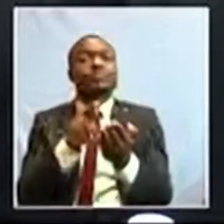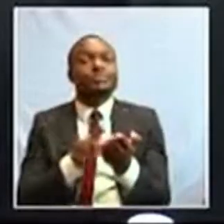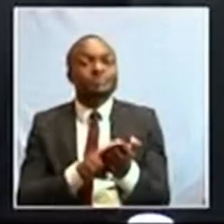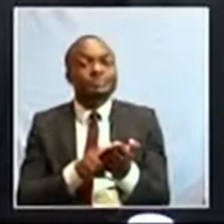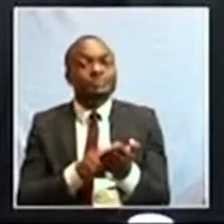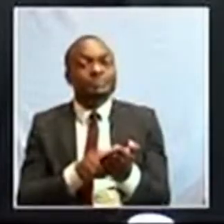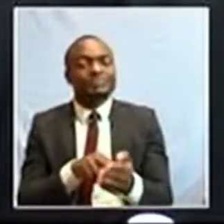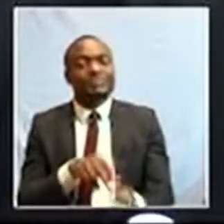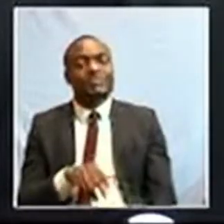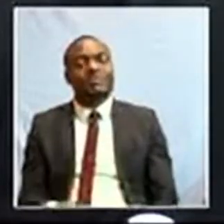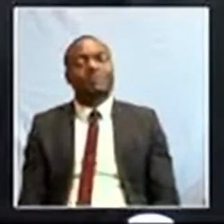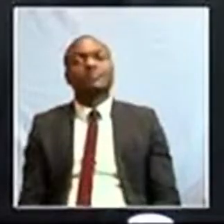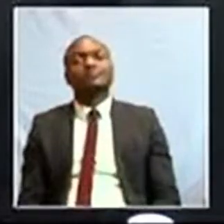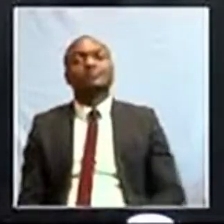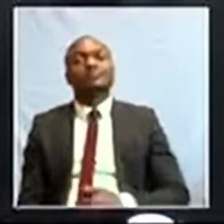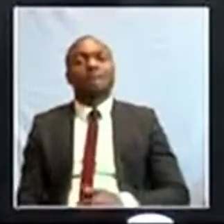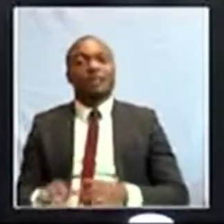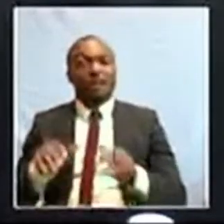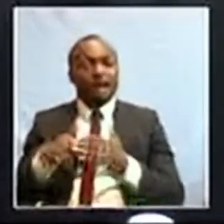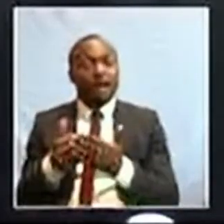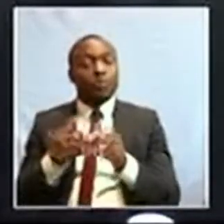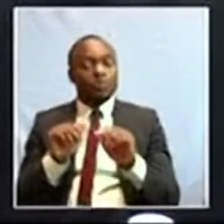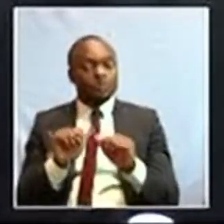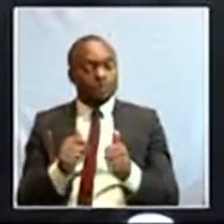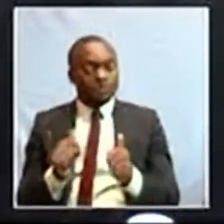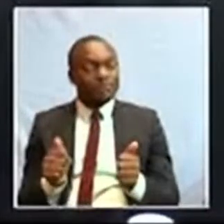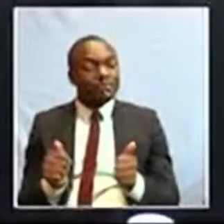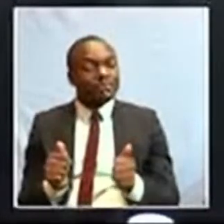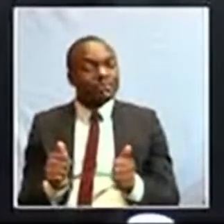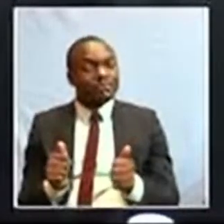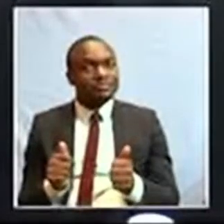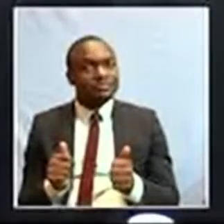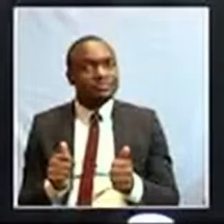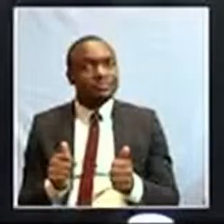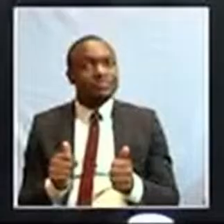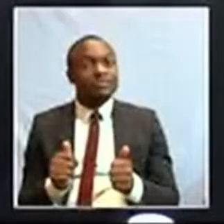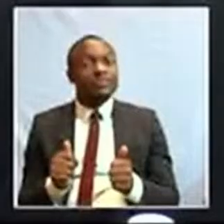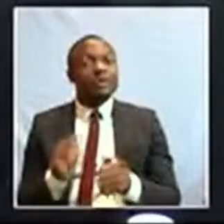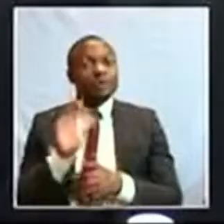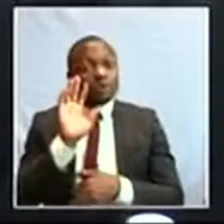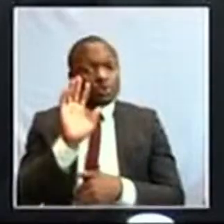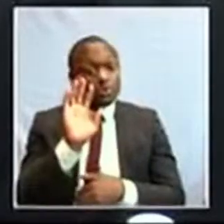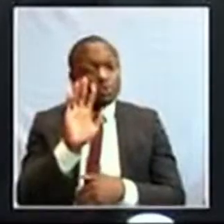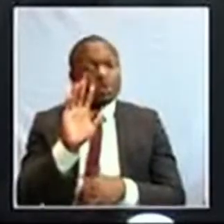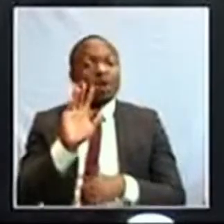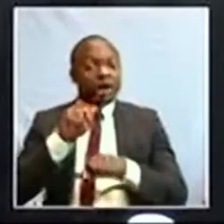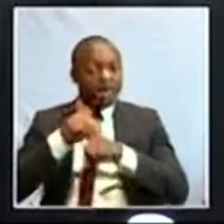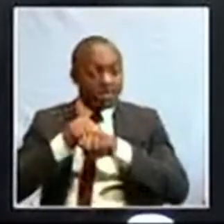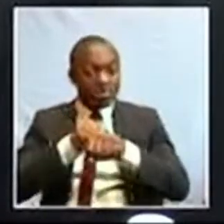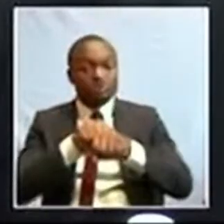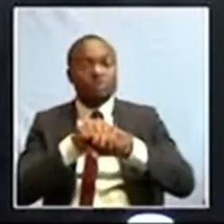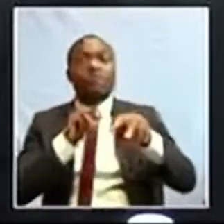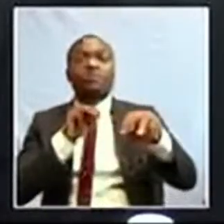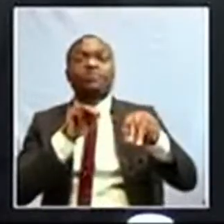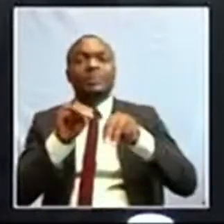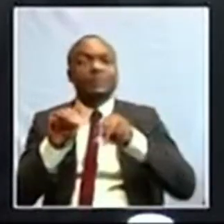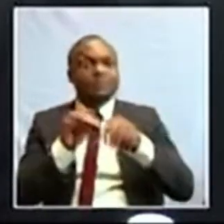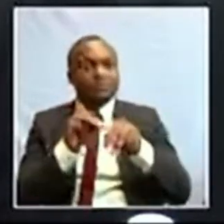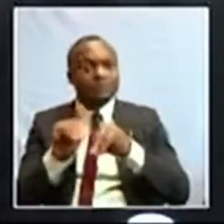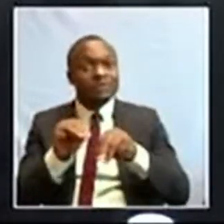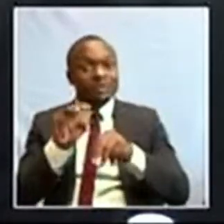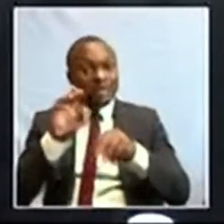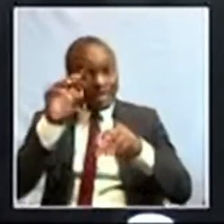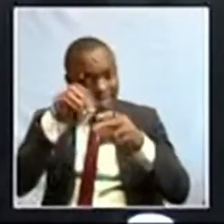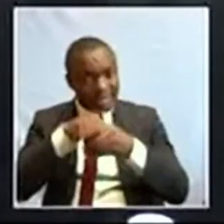And again, how effective is your transport management at